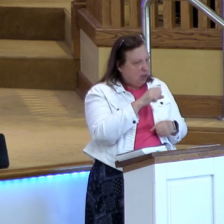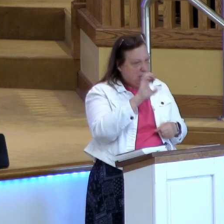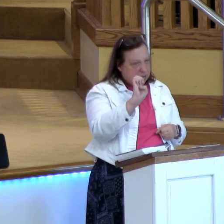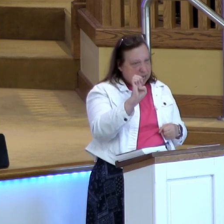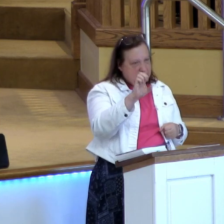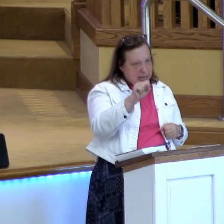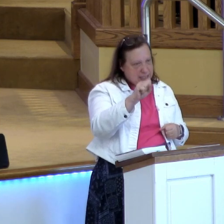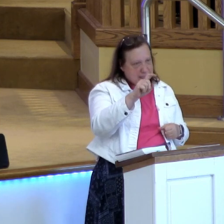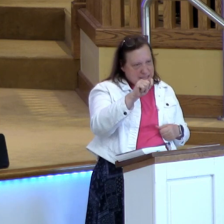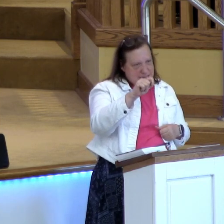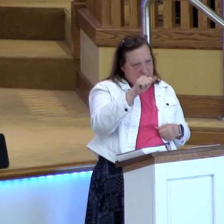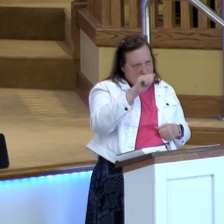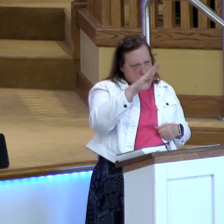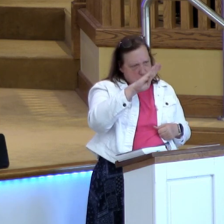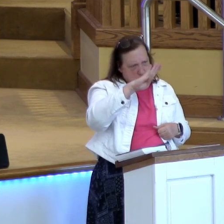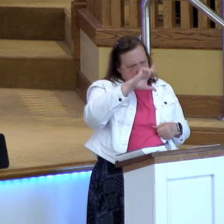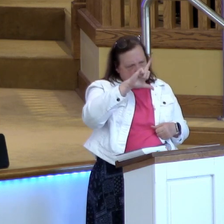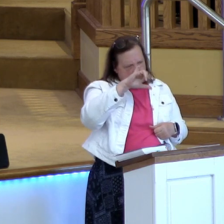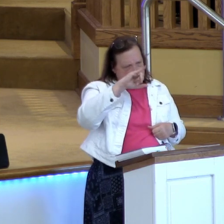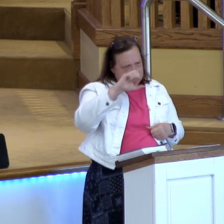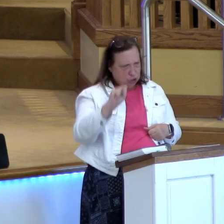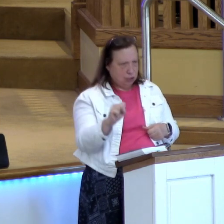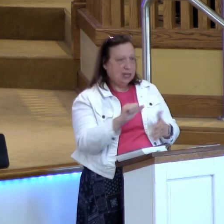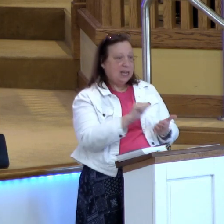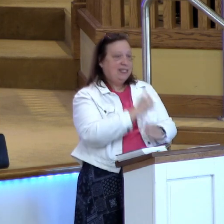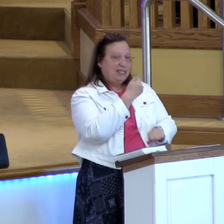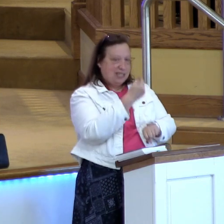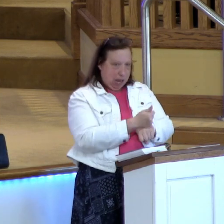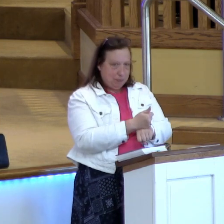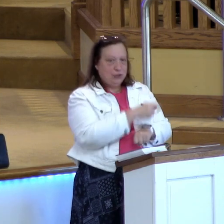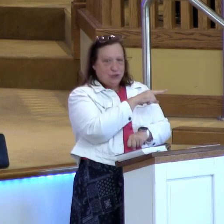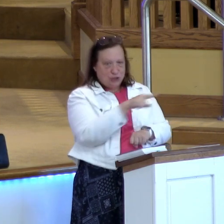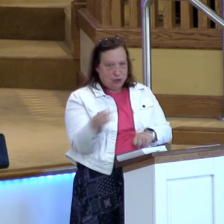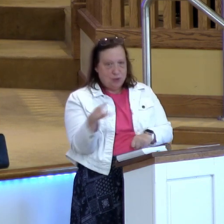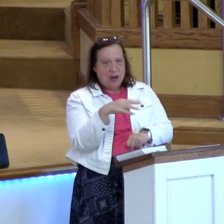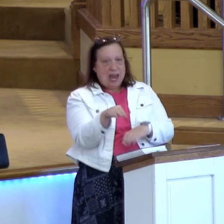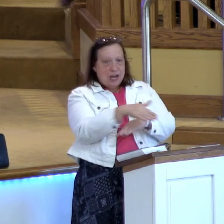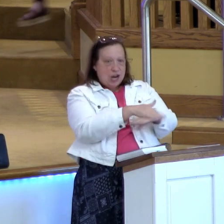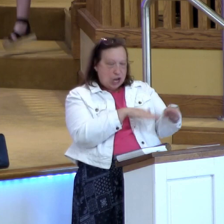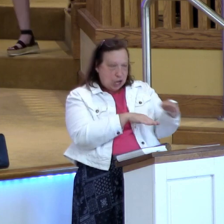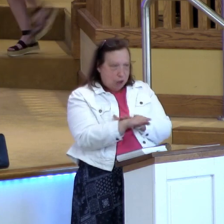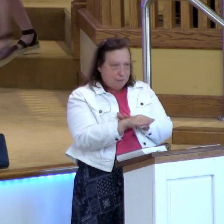the comfort of faith. The comfort of faith. Thank you so much. We'll enjoy special this time.